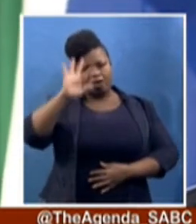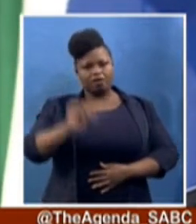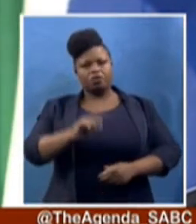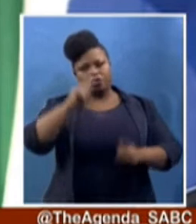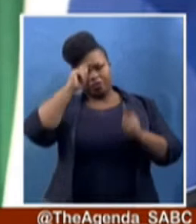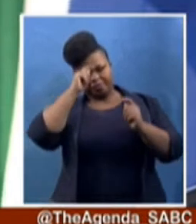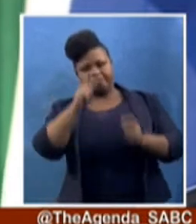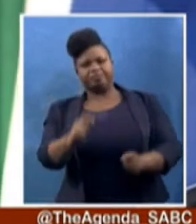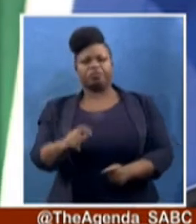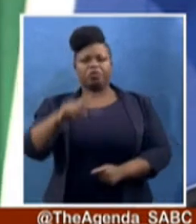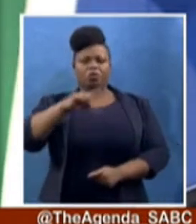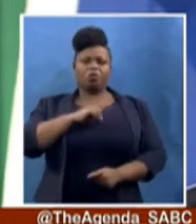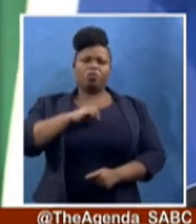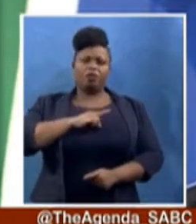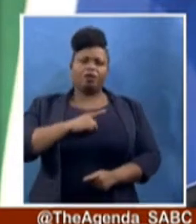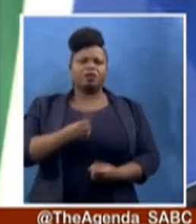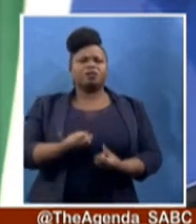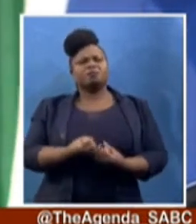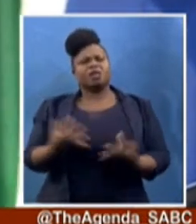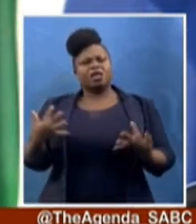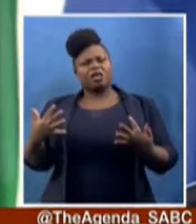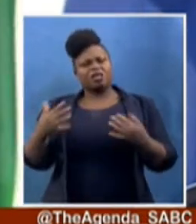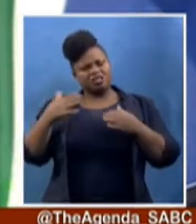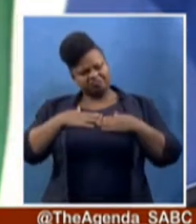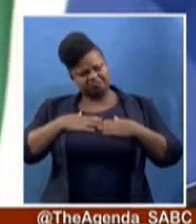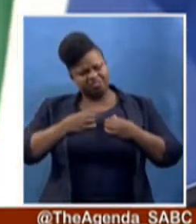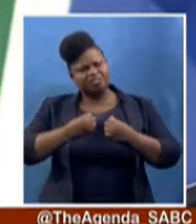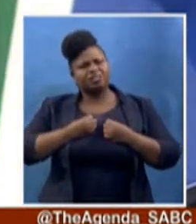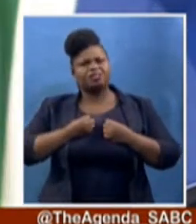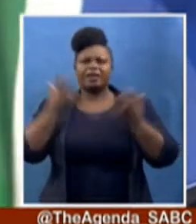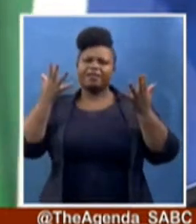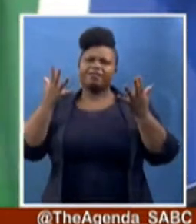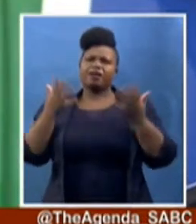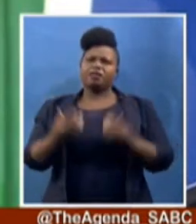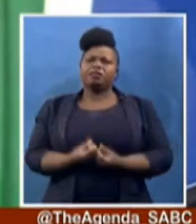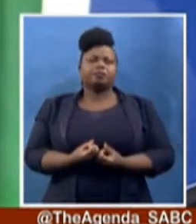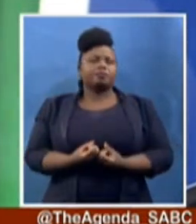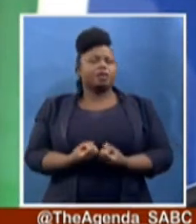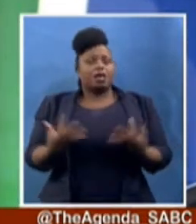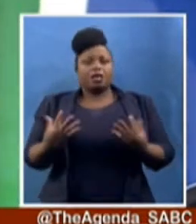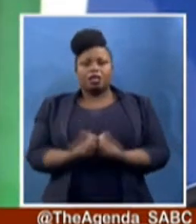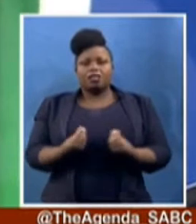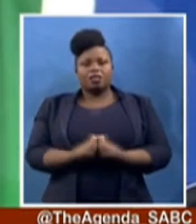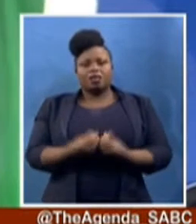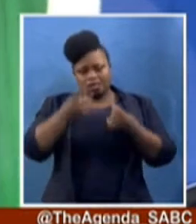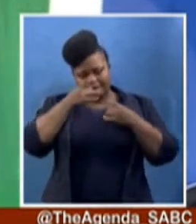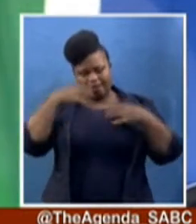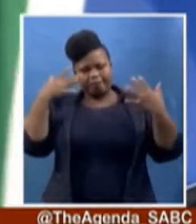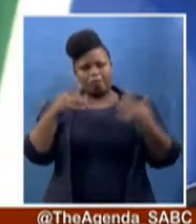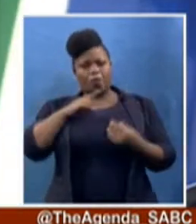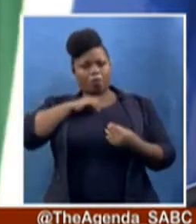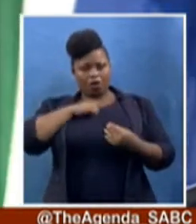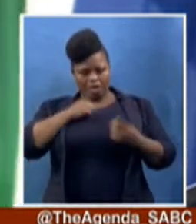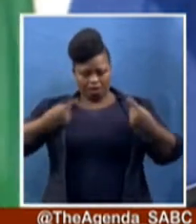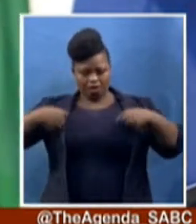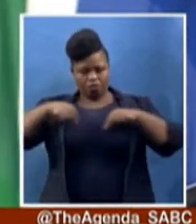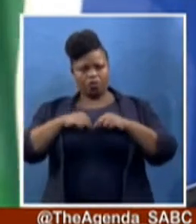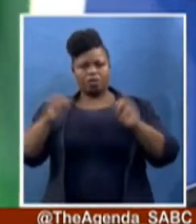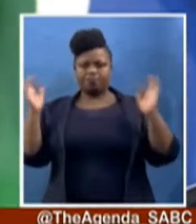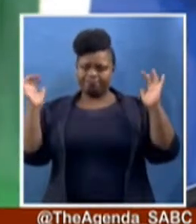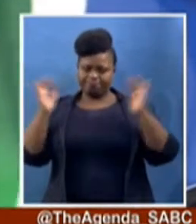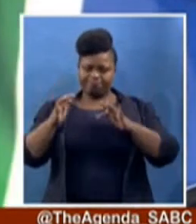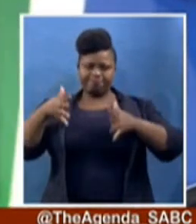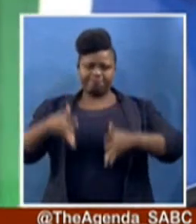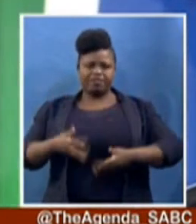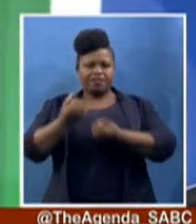it possible for us to be here today. We salute today's generation